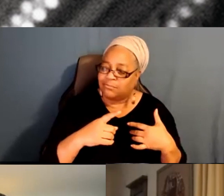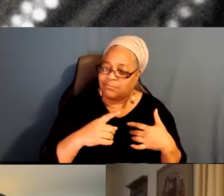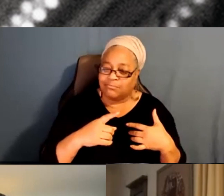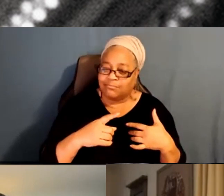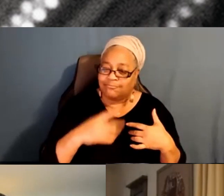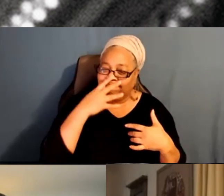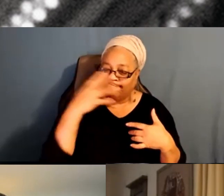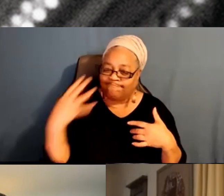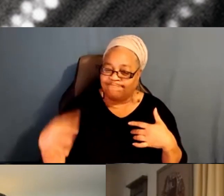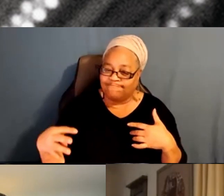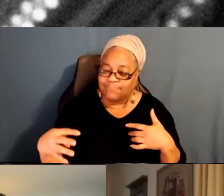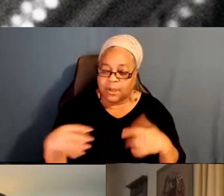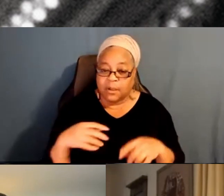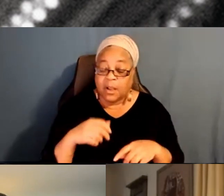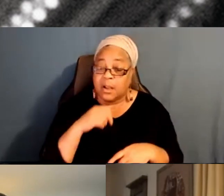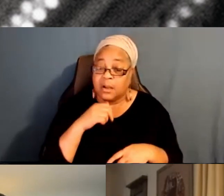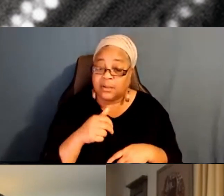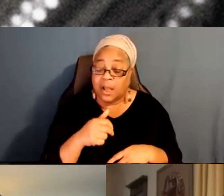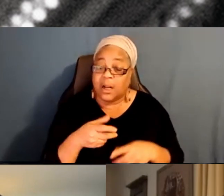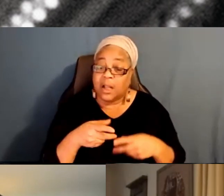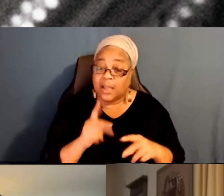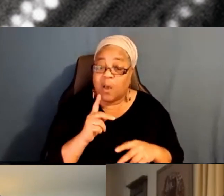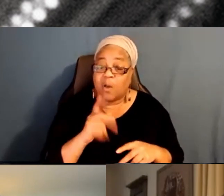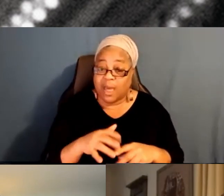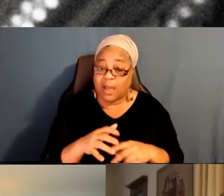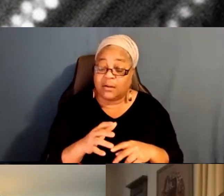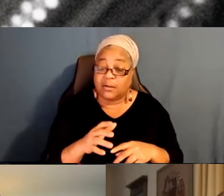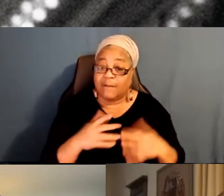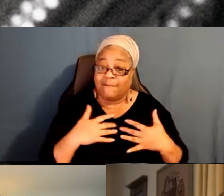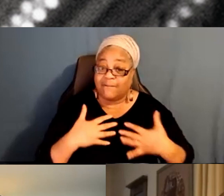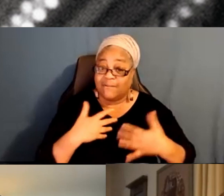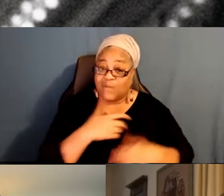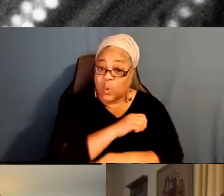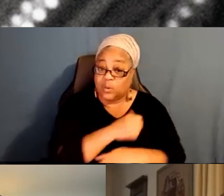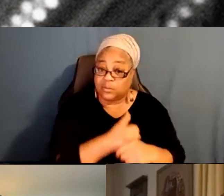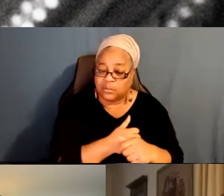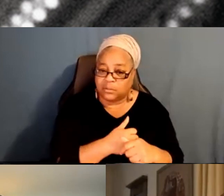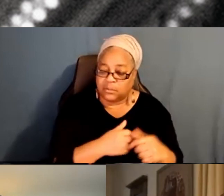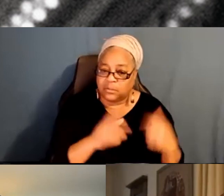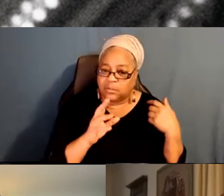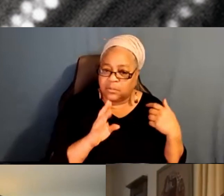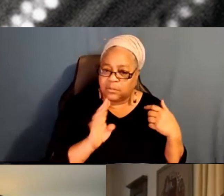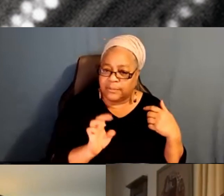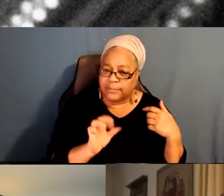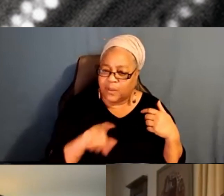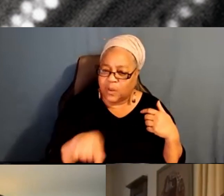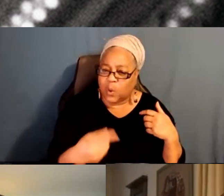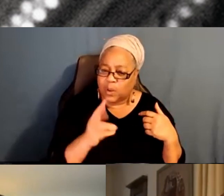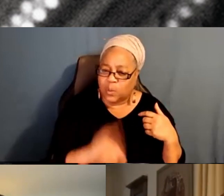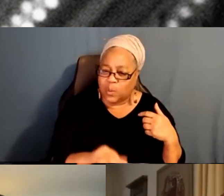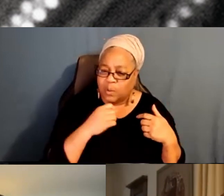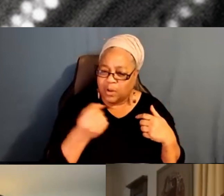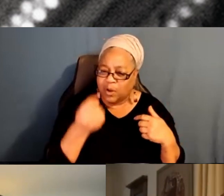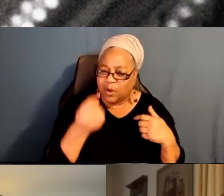that constitutive force to be the only way through which we understand ourselves, right? So to be constitutive but